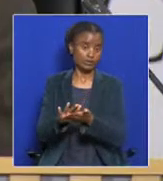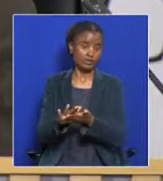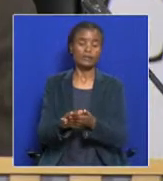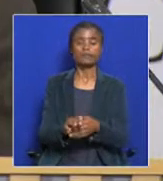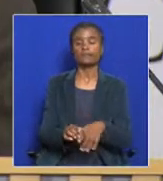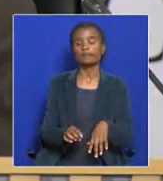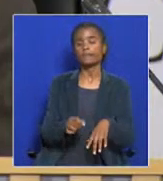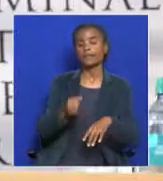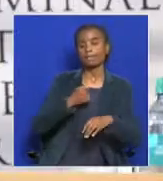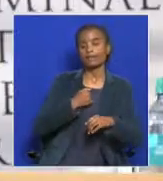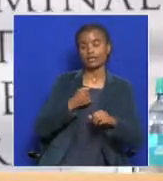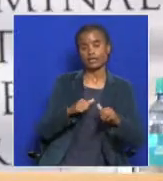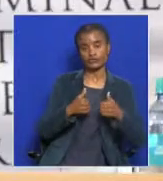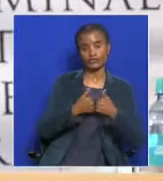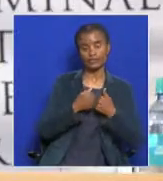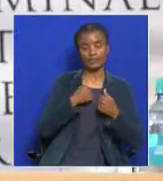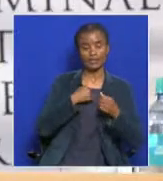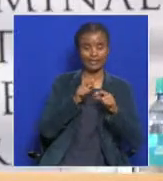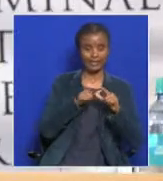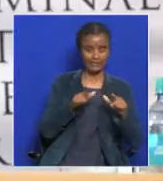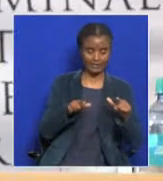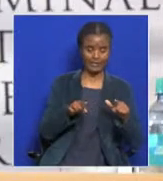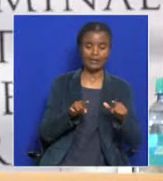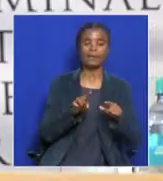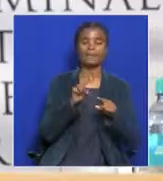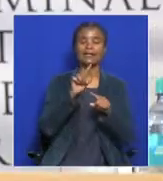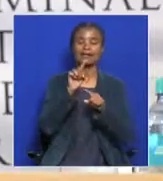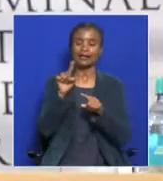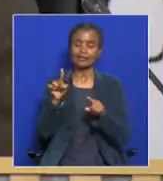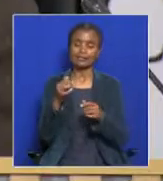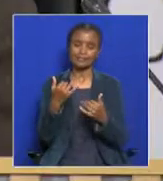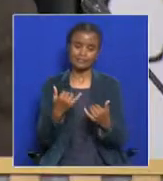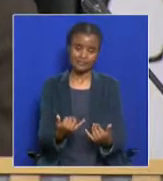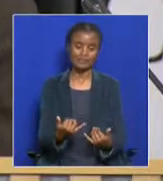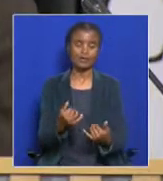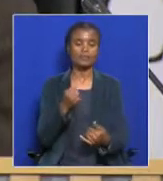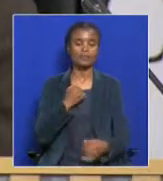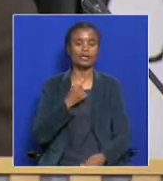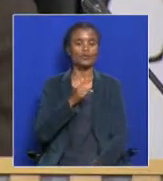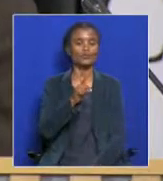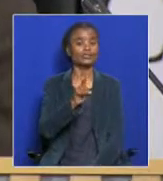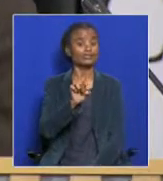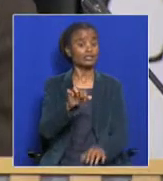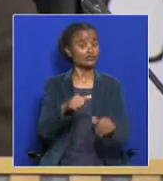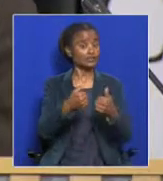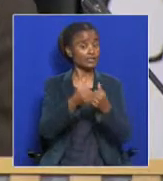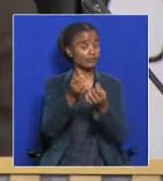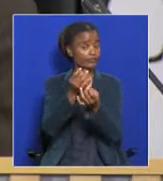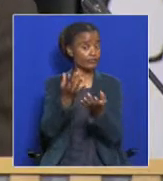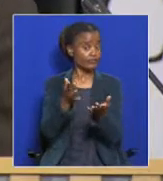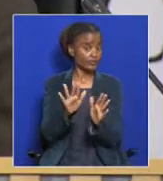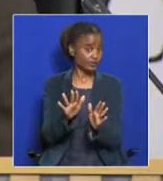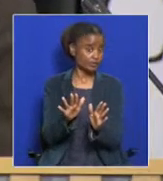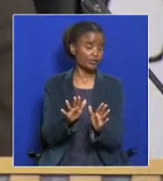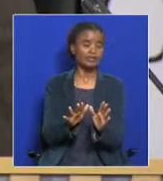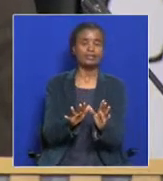And hence my question, why did you escalate your challenges? Yes, it Brigadier, was. what was his response to that?